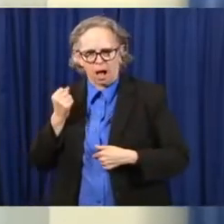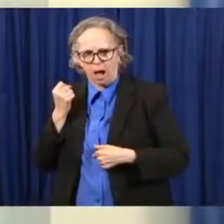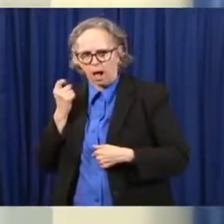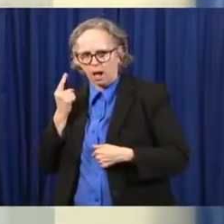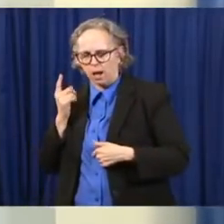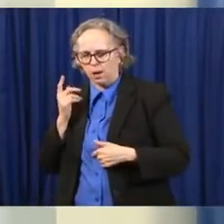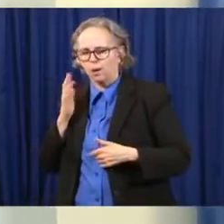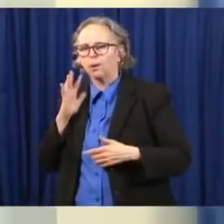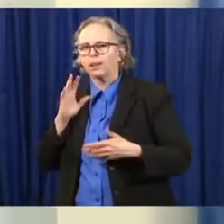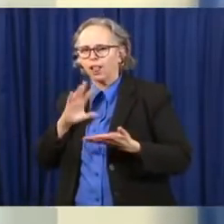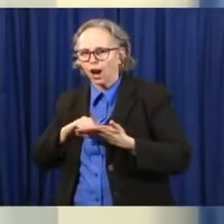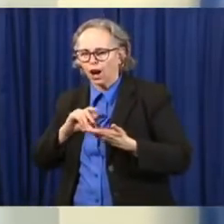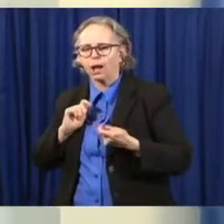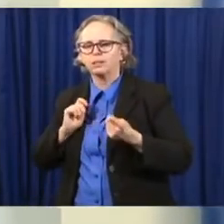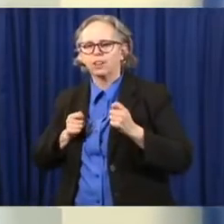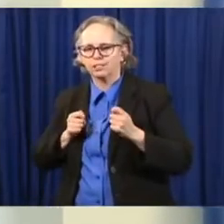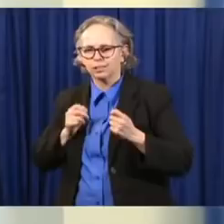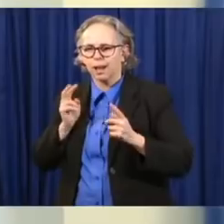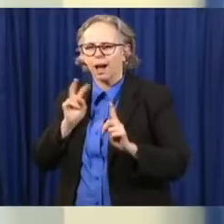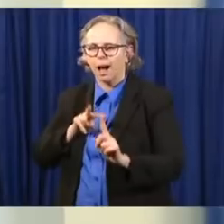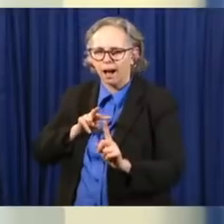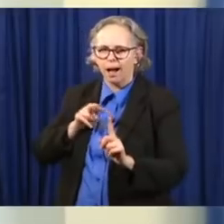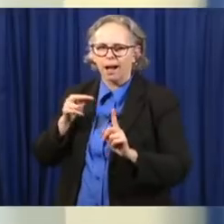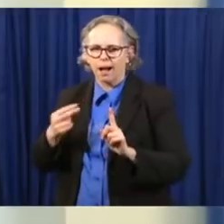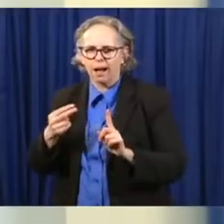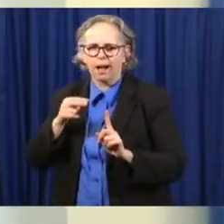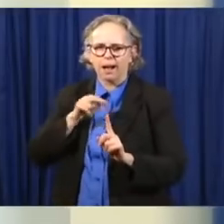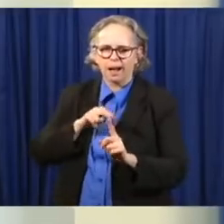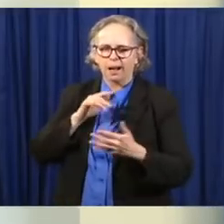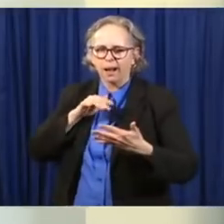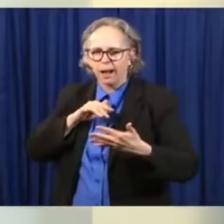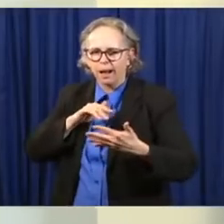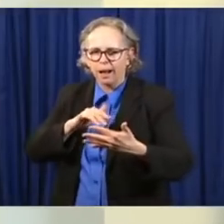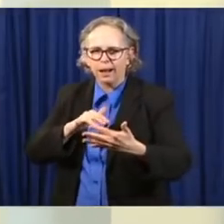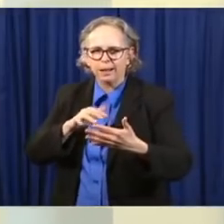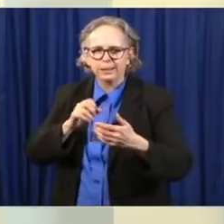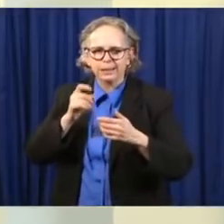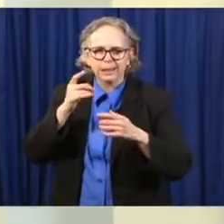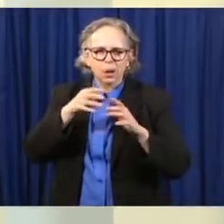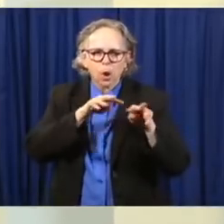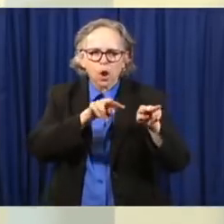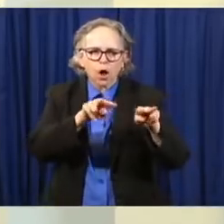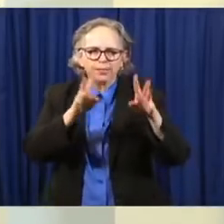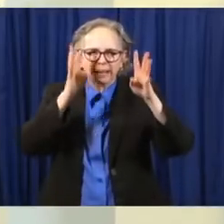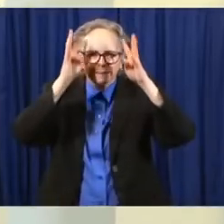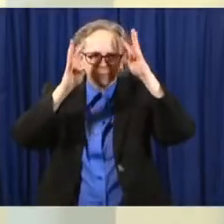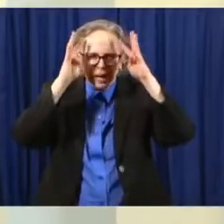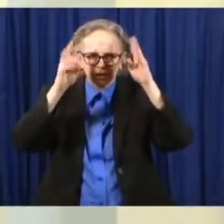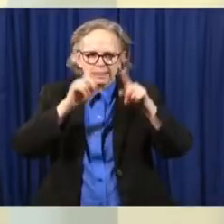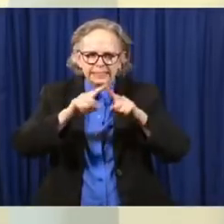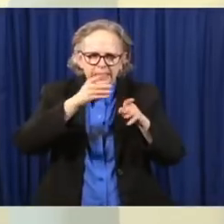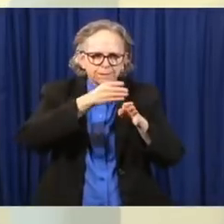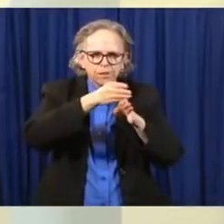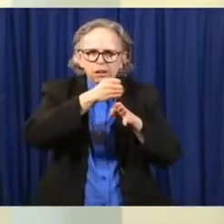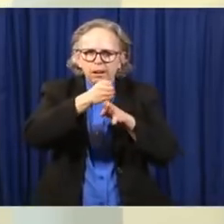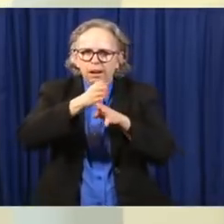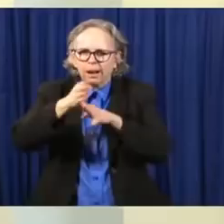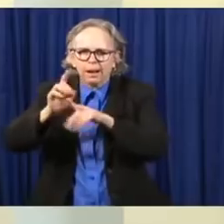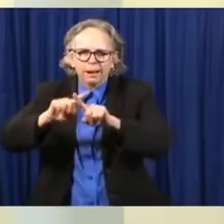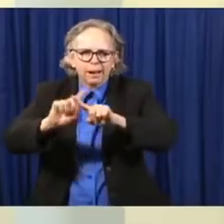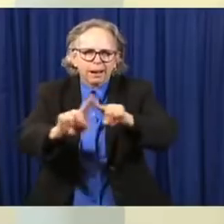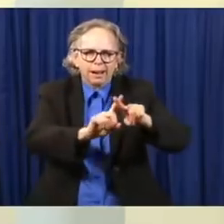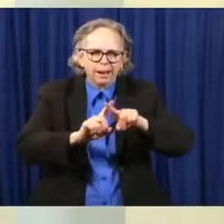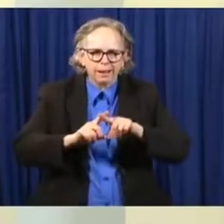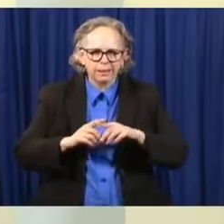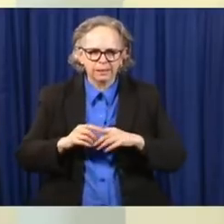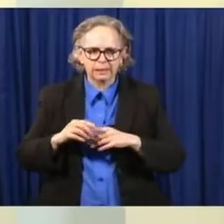is where we begin to innovate. Every one of these industries is getting a hold of CDC guidance as it's made available. You've